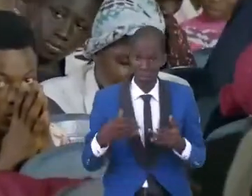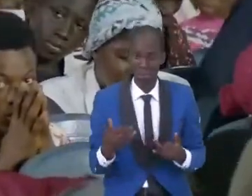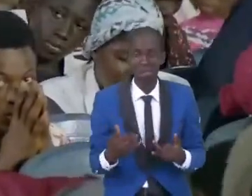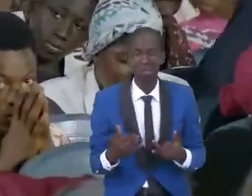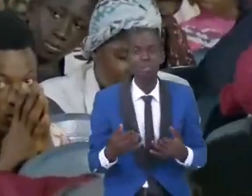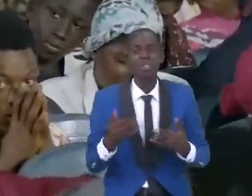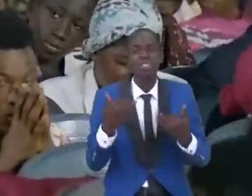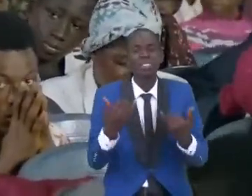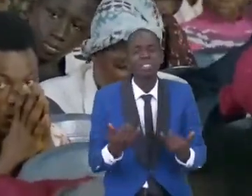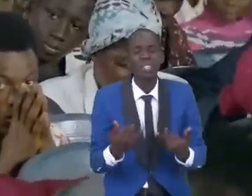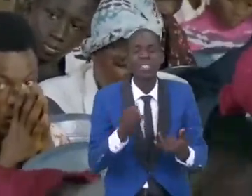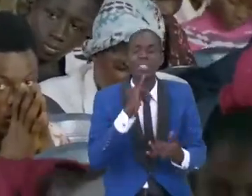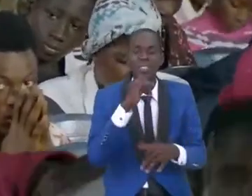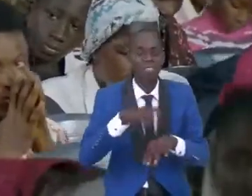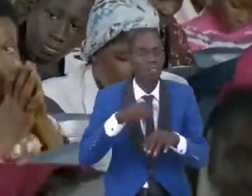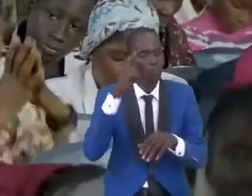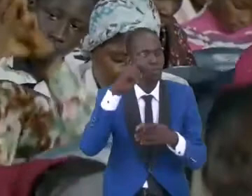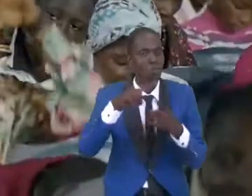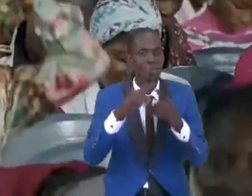my right hand side.